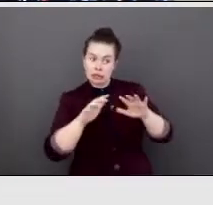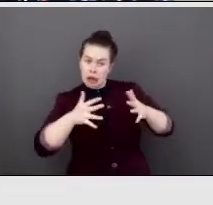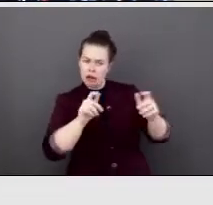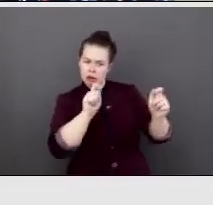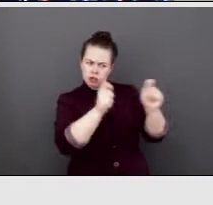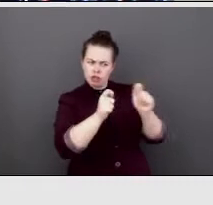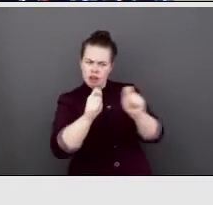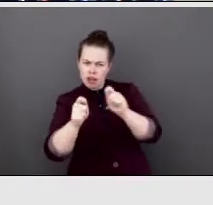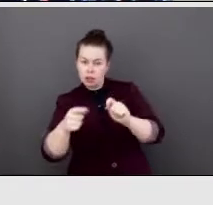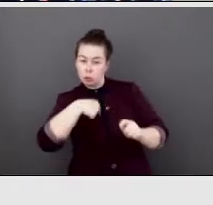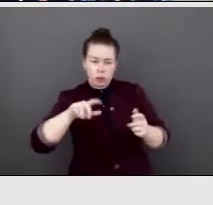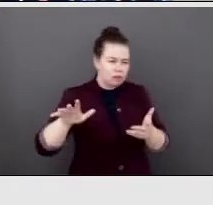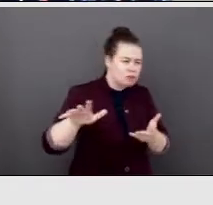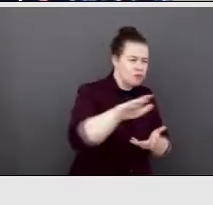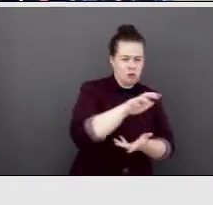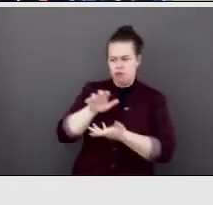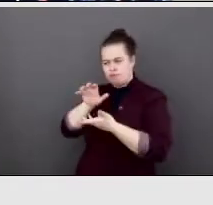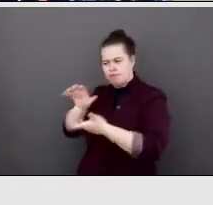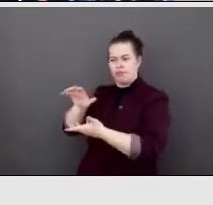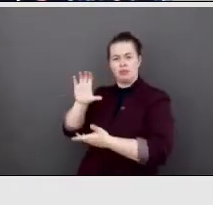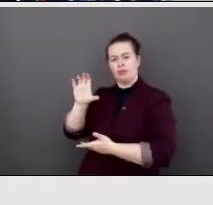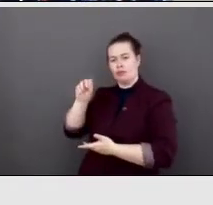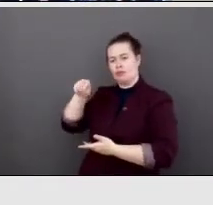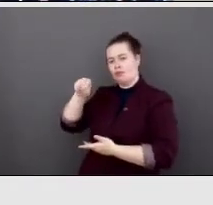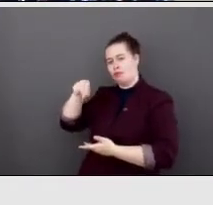the changes that are necessary to improve the system.